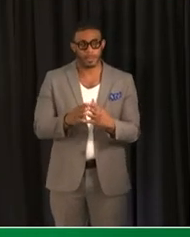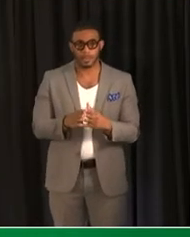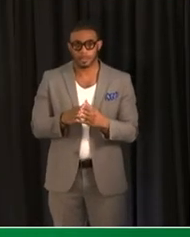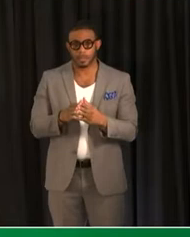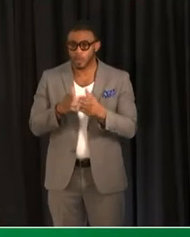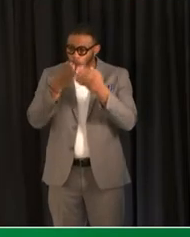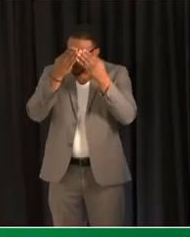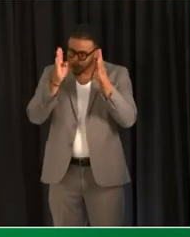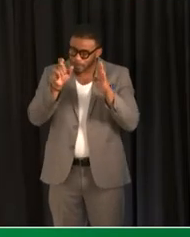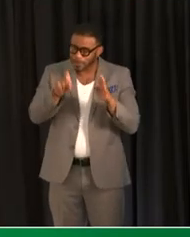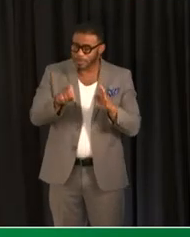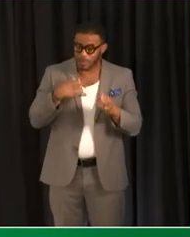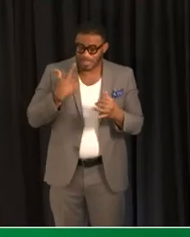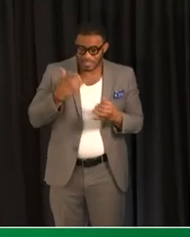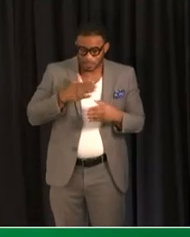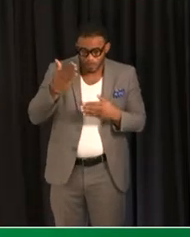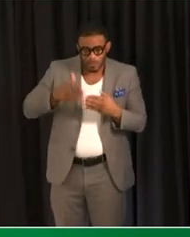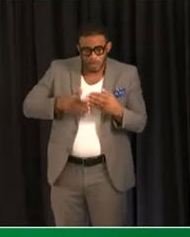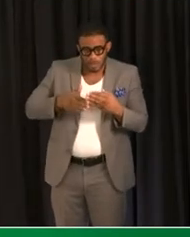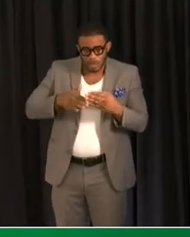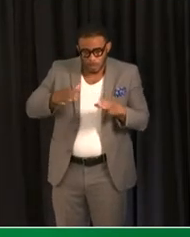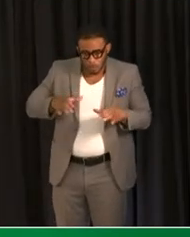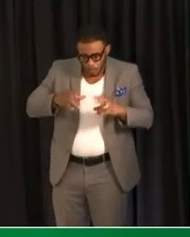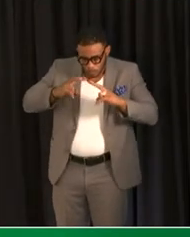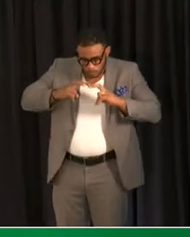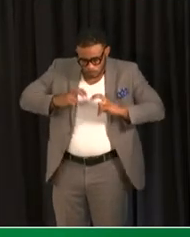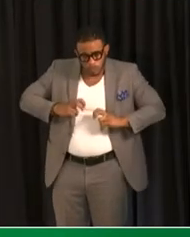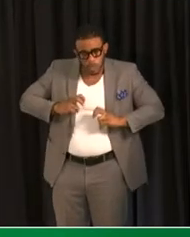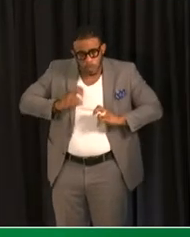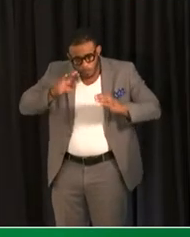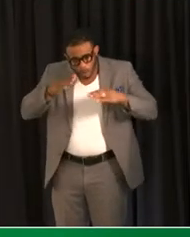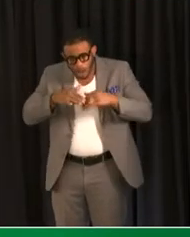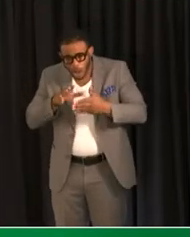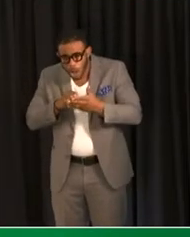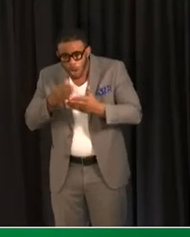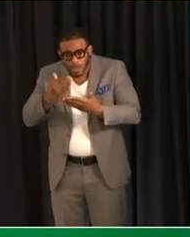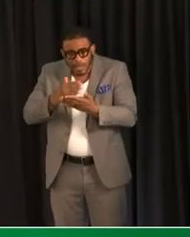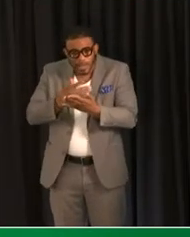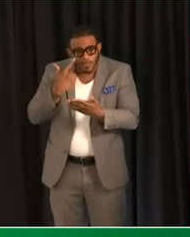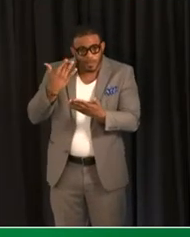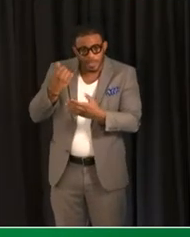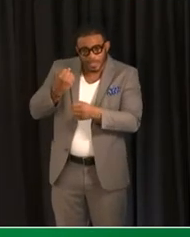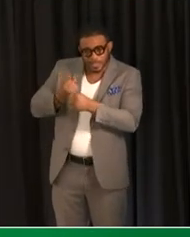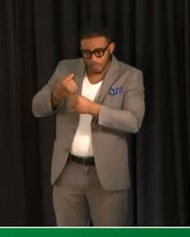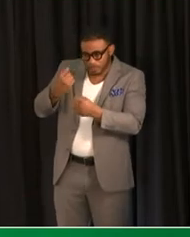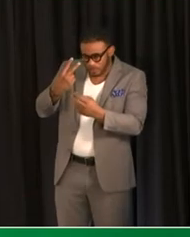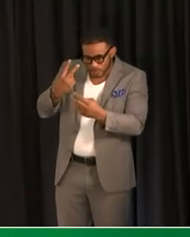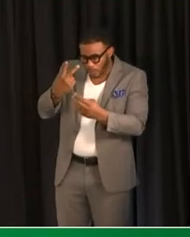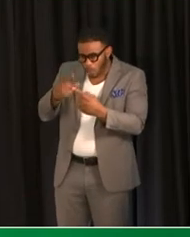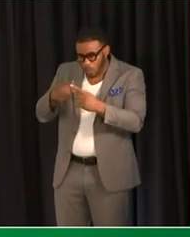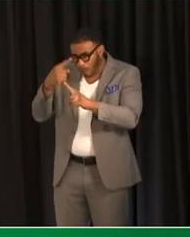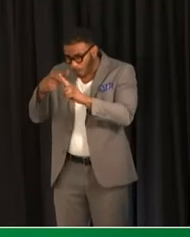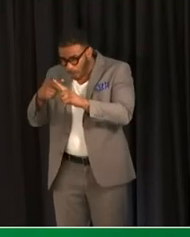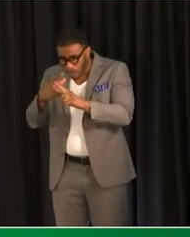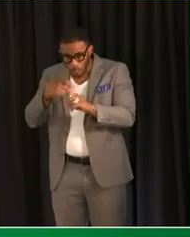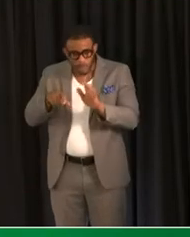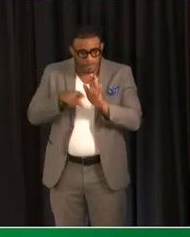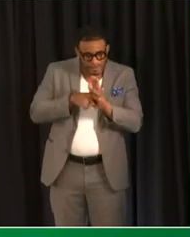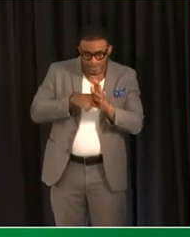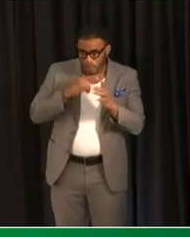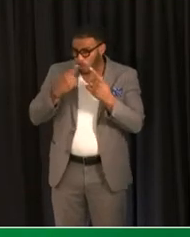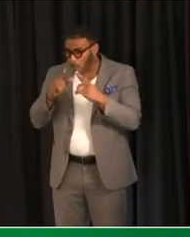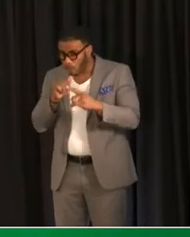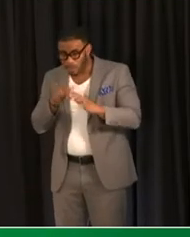week. We just finished performance oversight, where we've been really focused on learning the lessons of the year and seeing what